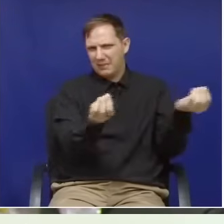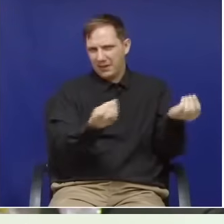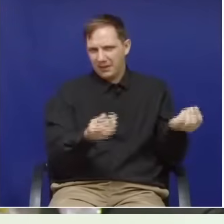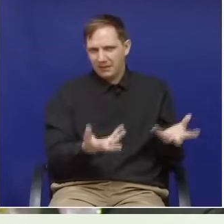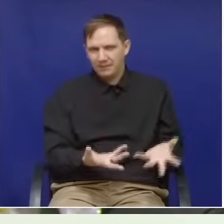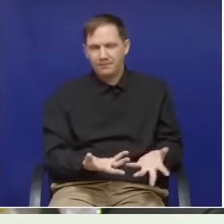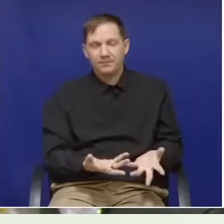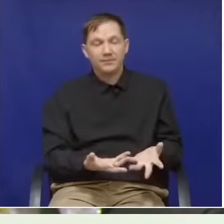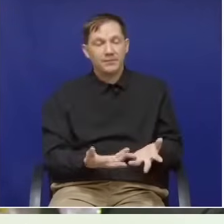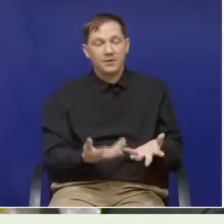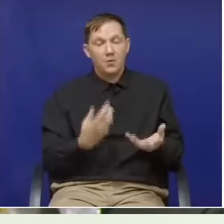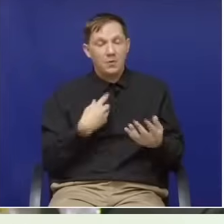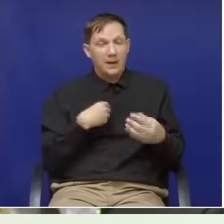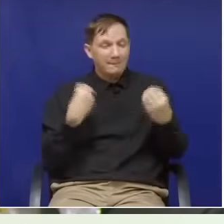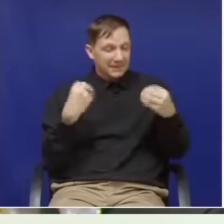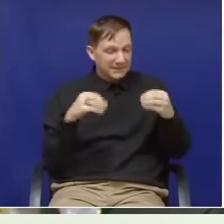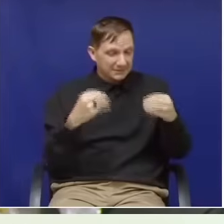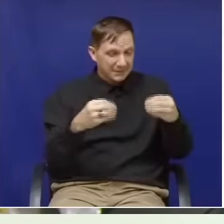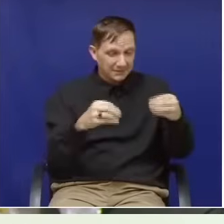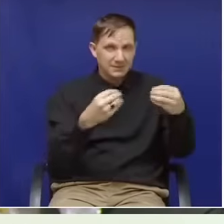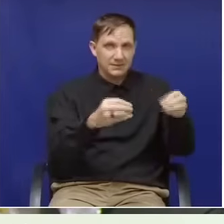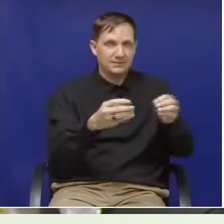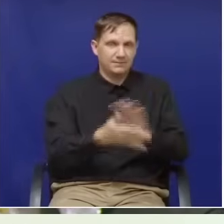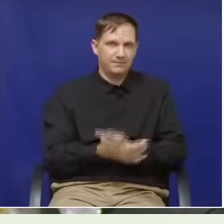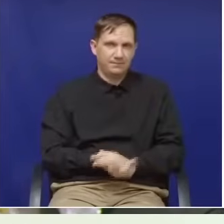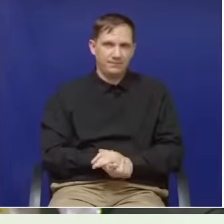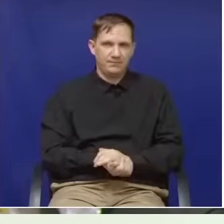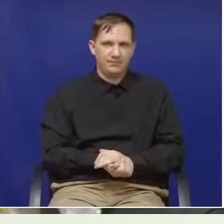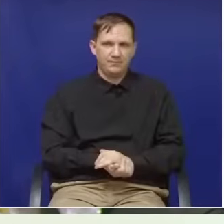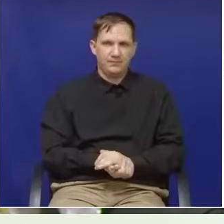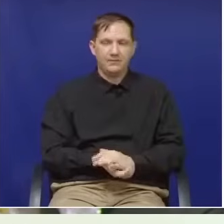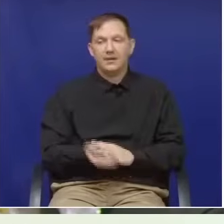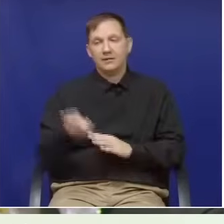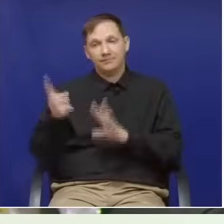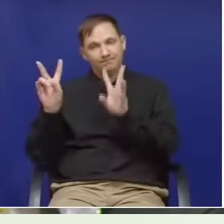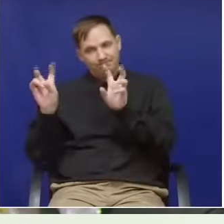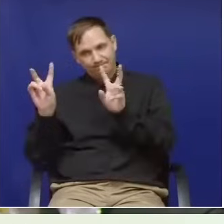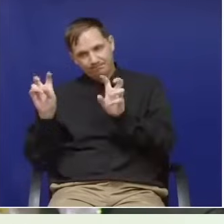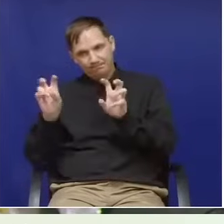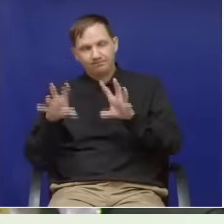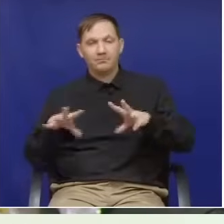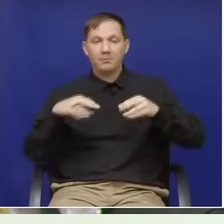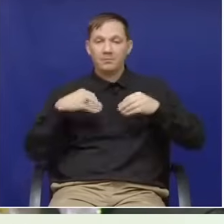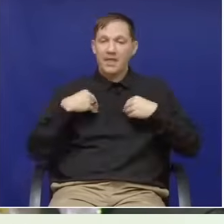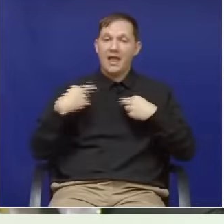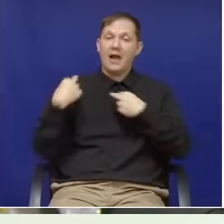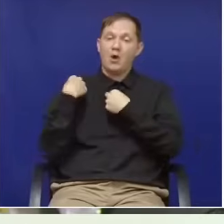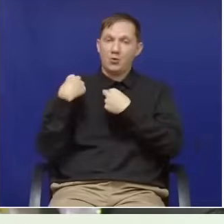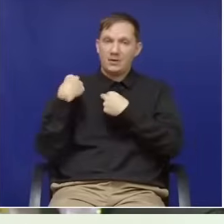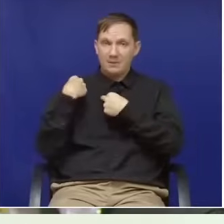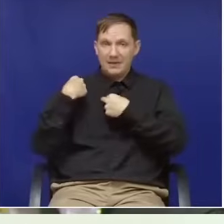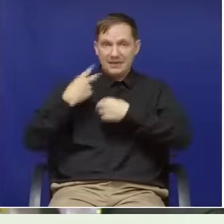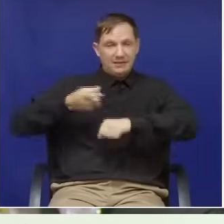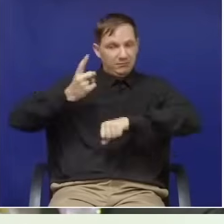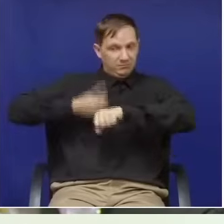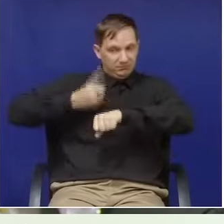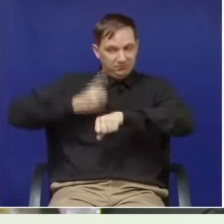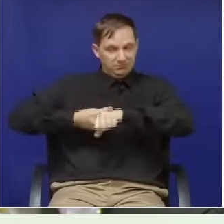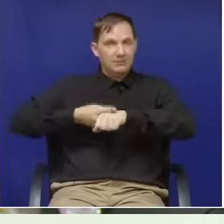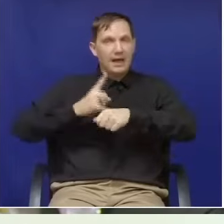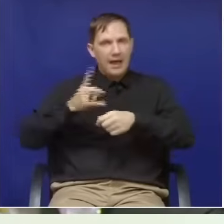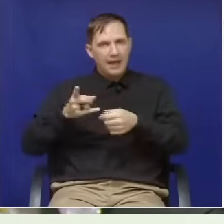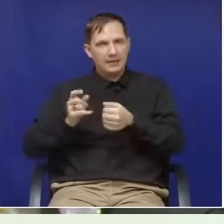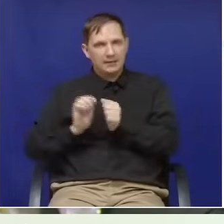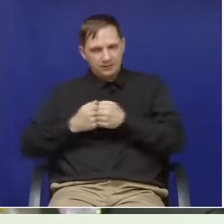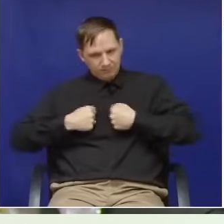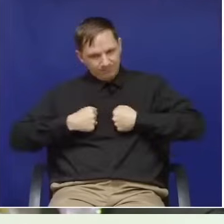needs of our people. The issues of accountability and transparency, Honorable Deputy Speaker,